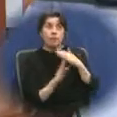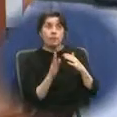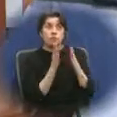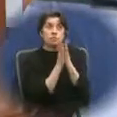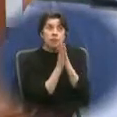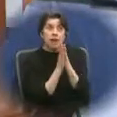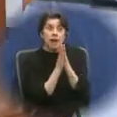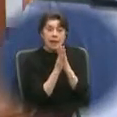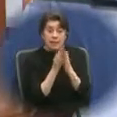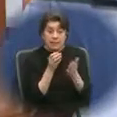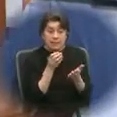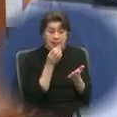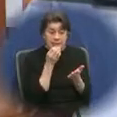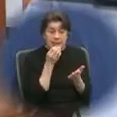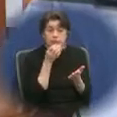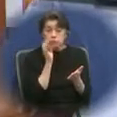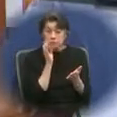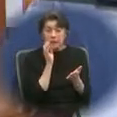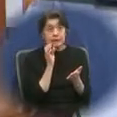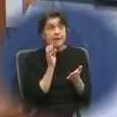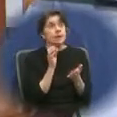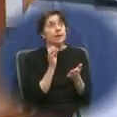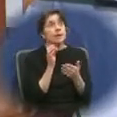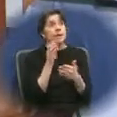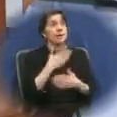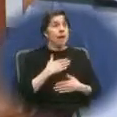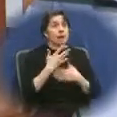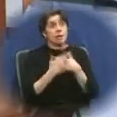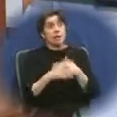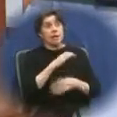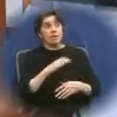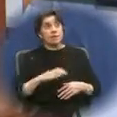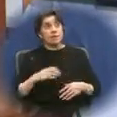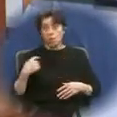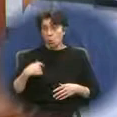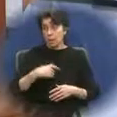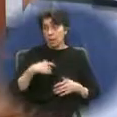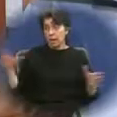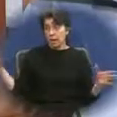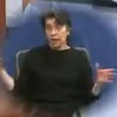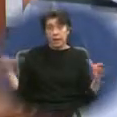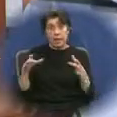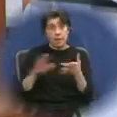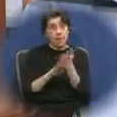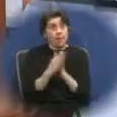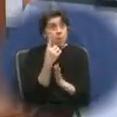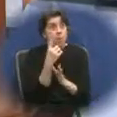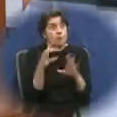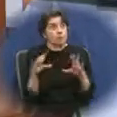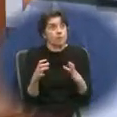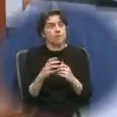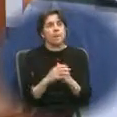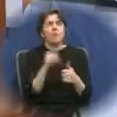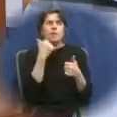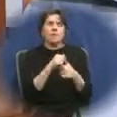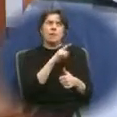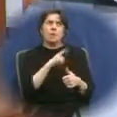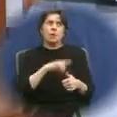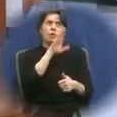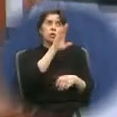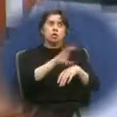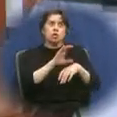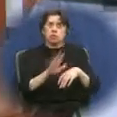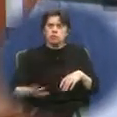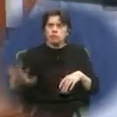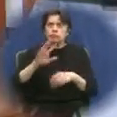of the body and blood of Christ, we may be gathered into one by the Holy Spirit. Remember, Lord, your church spread throughout the